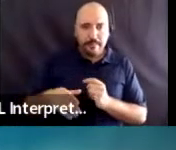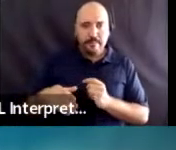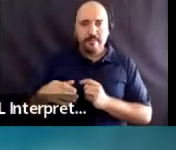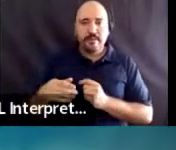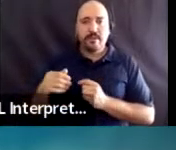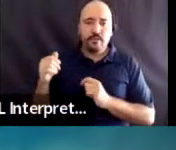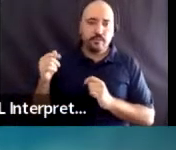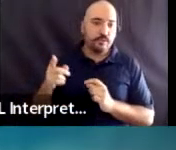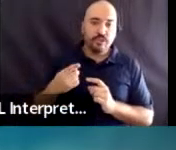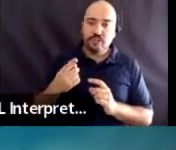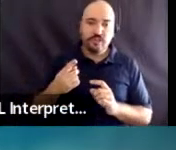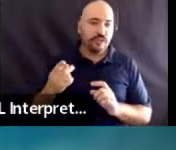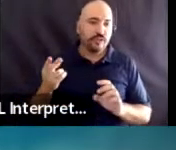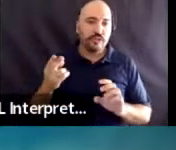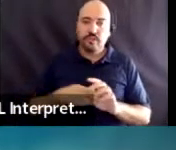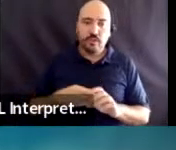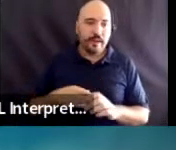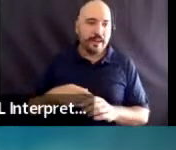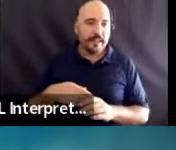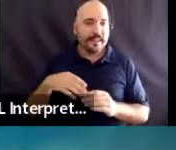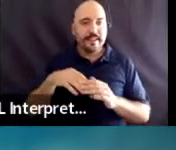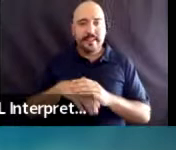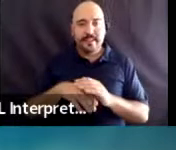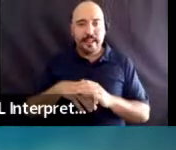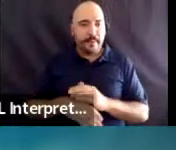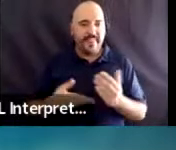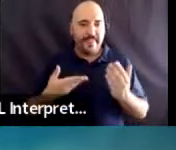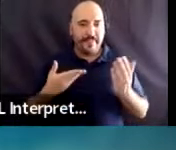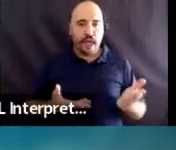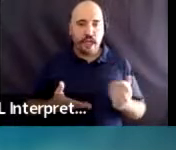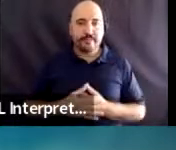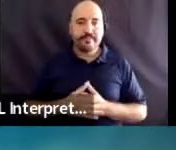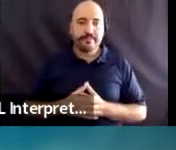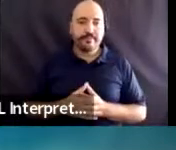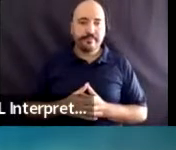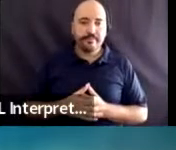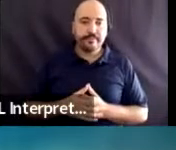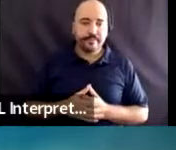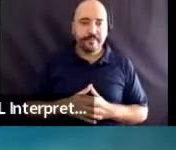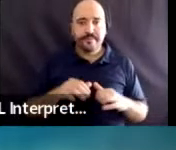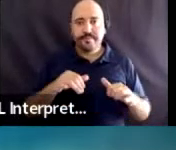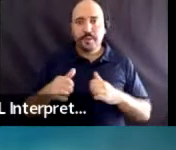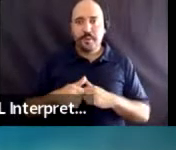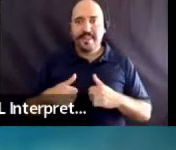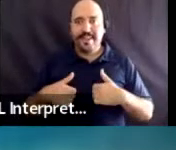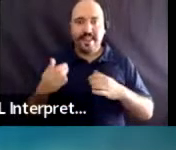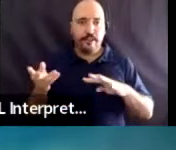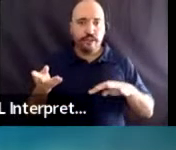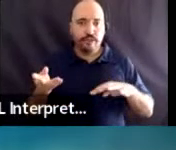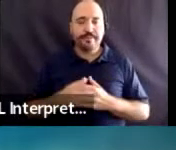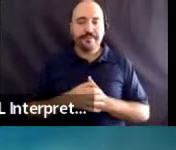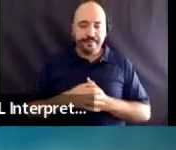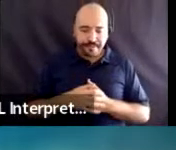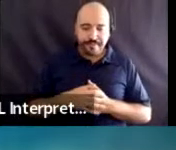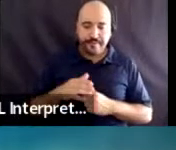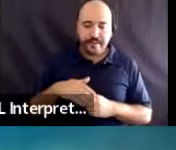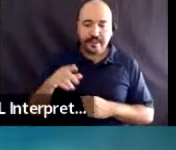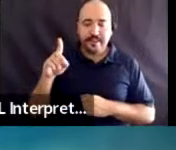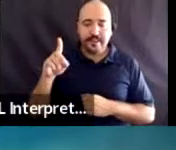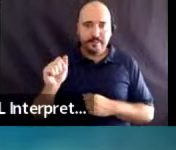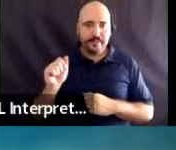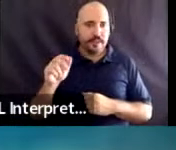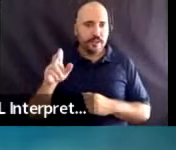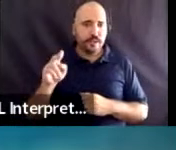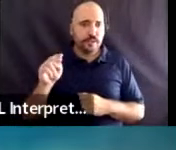All you have to do is just join and accessibility is there for you. Same with the live stream on Disability Unite. It